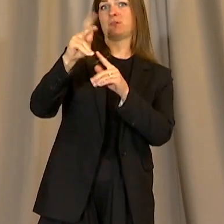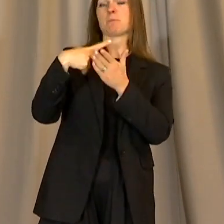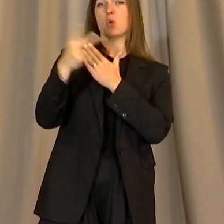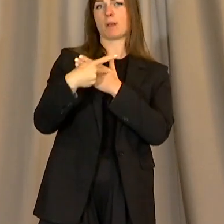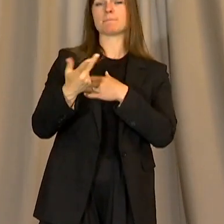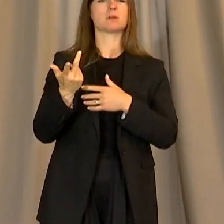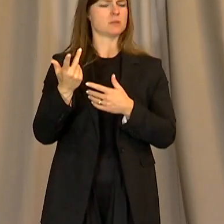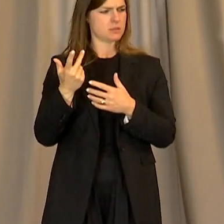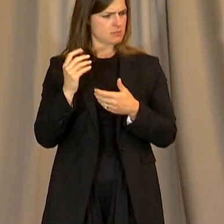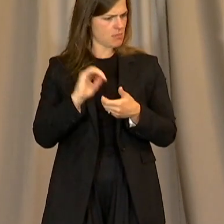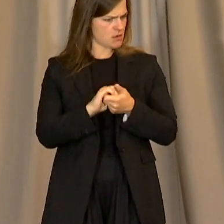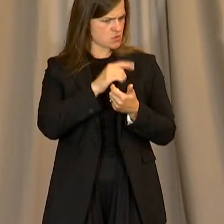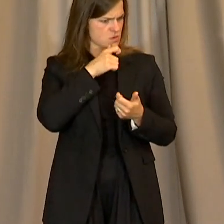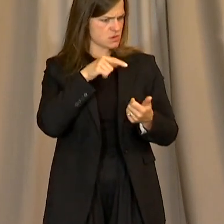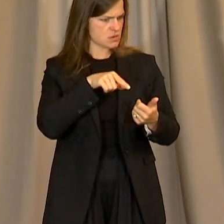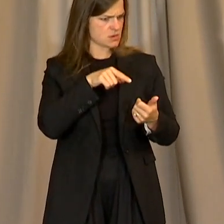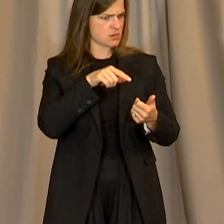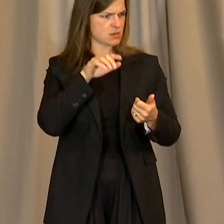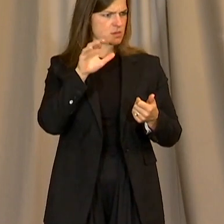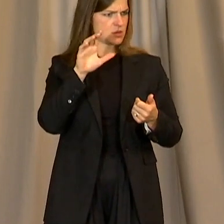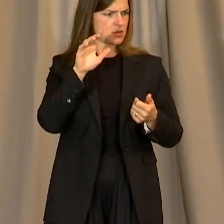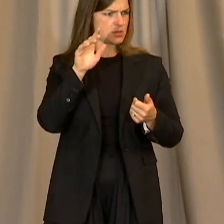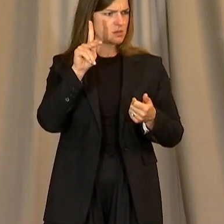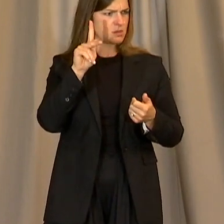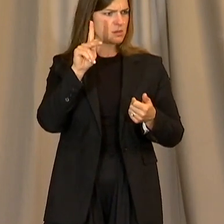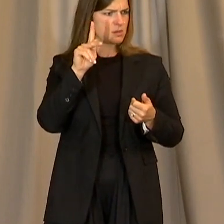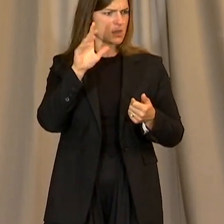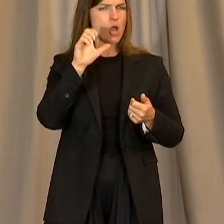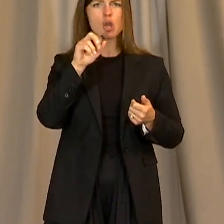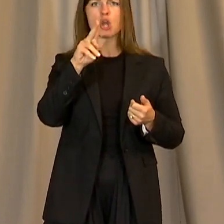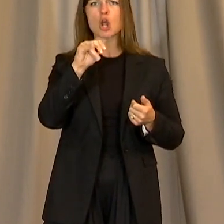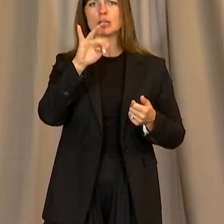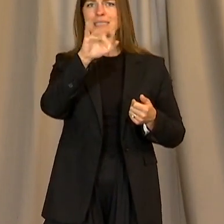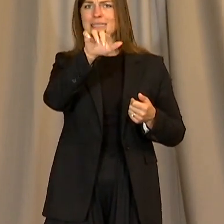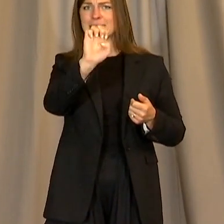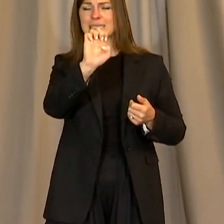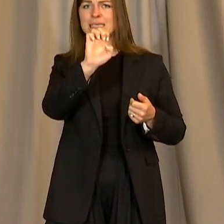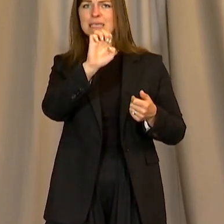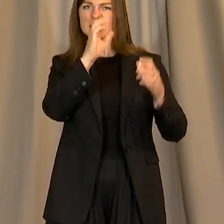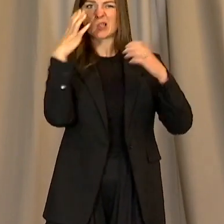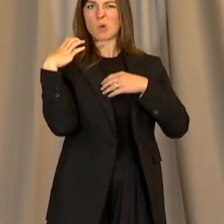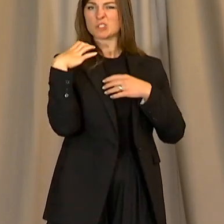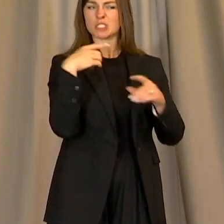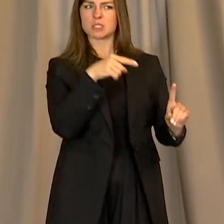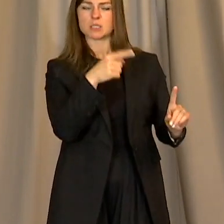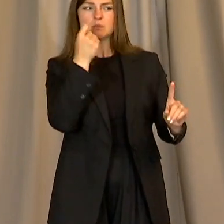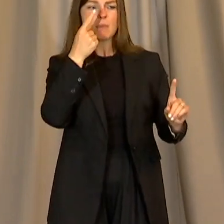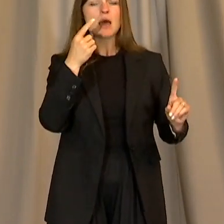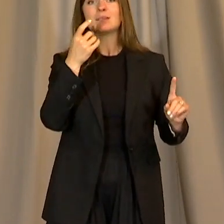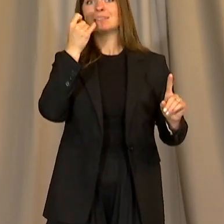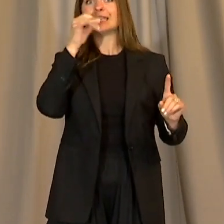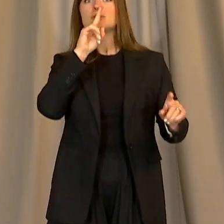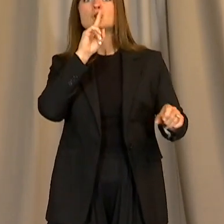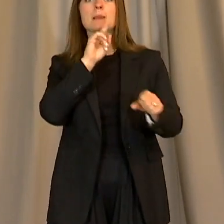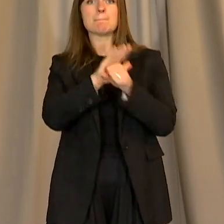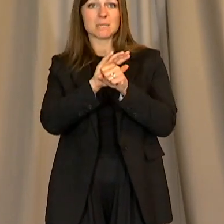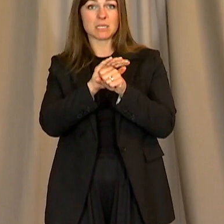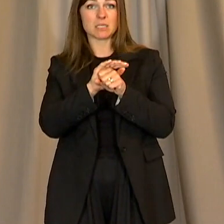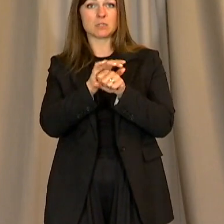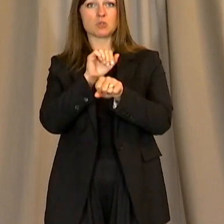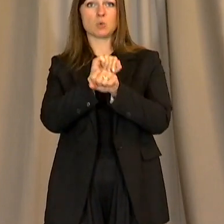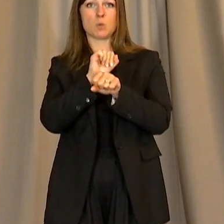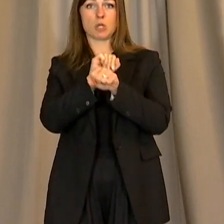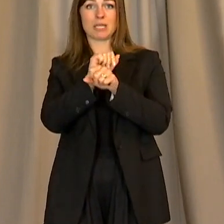who are they we partnered with? I know Carnegie is doing the coaching for folks, but you can, if you are committed to working